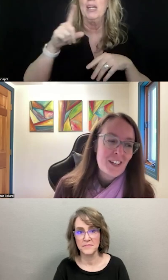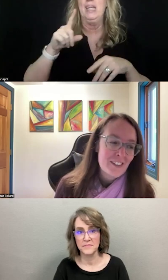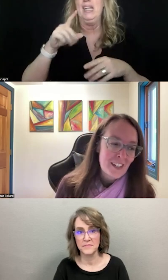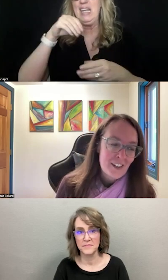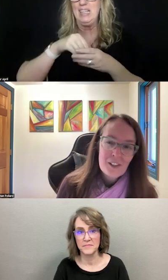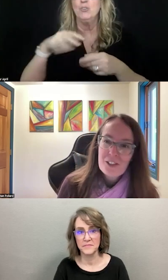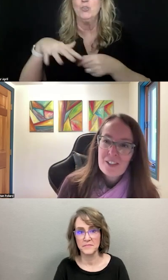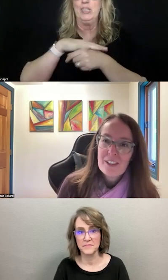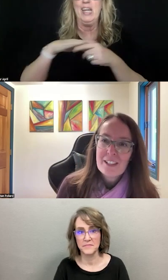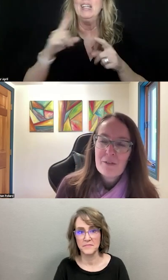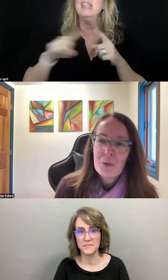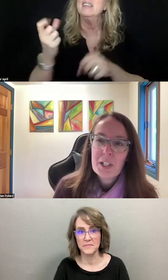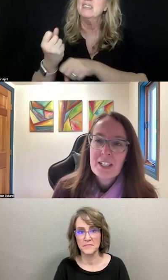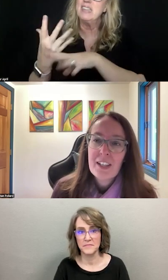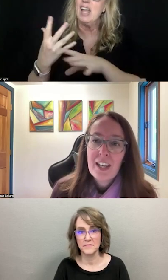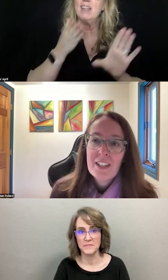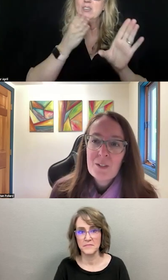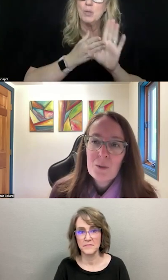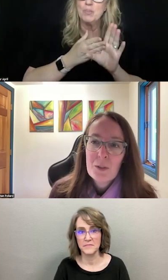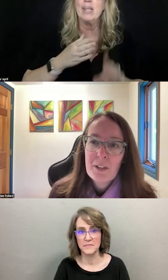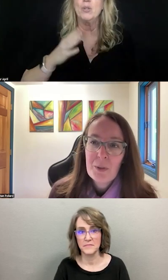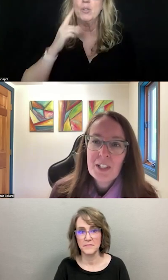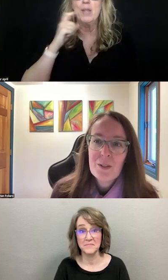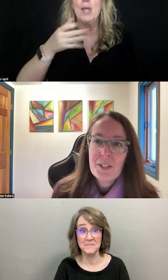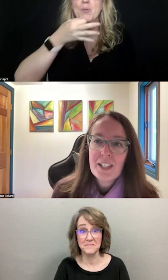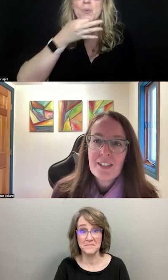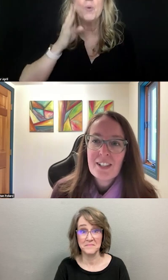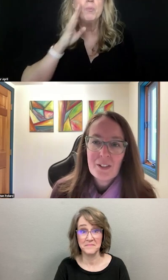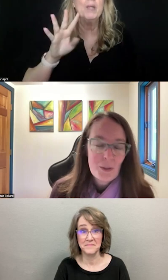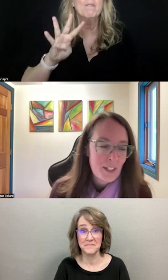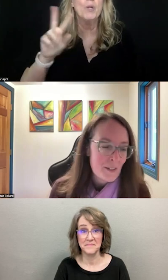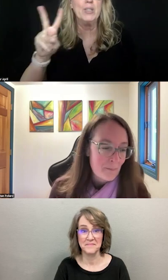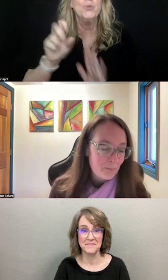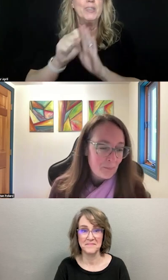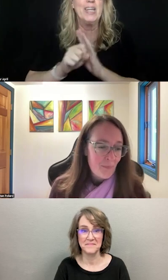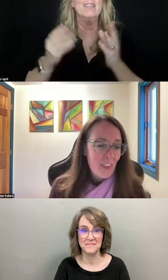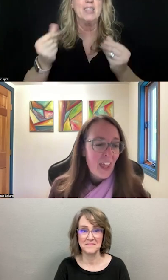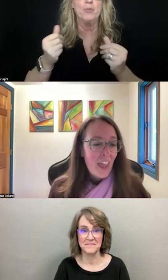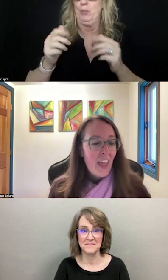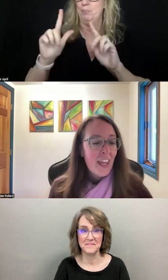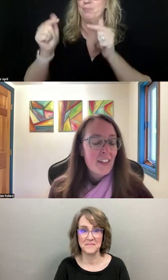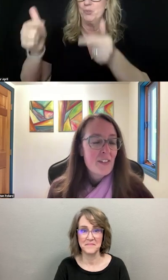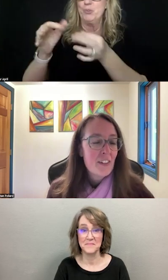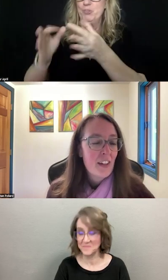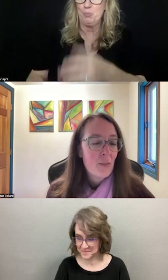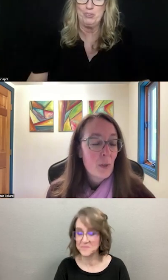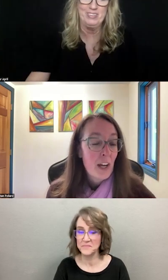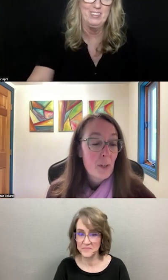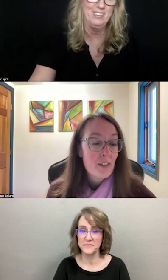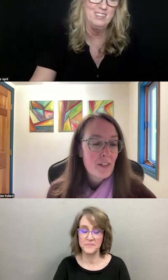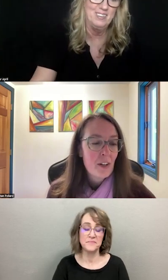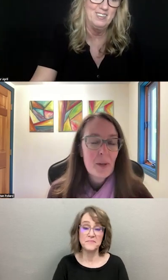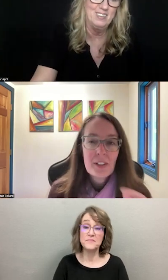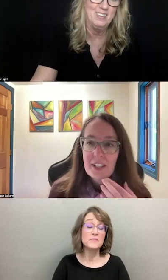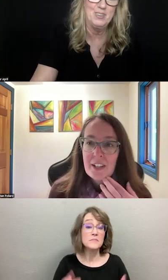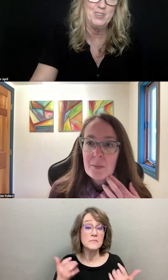interjurisdictional telepsychology. So that's in 40, soon to be 42 states and territories. And what I wanted